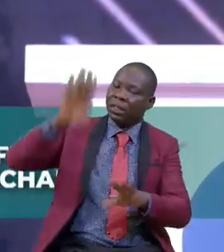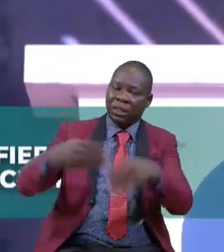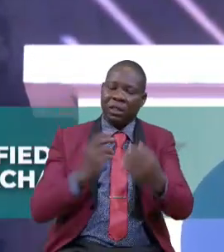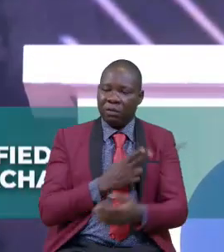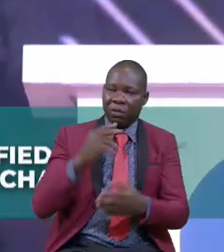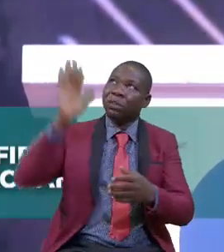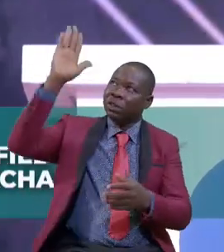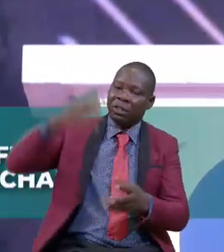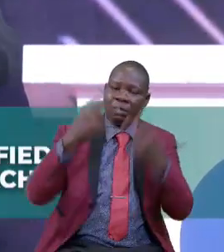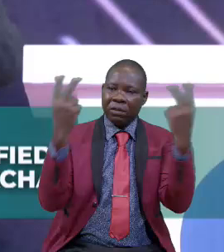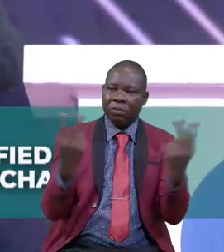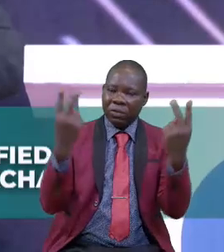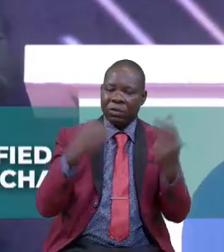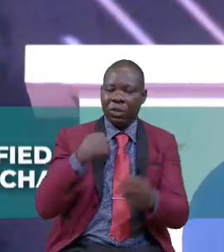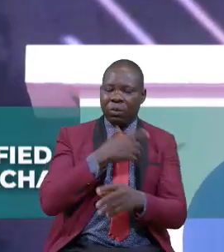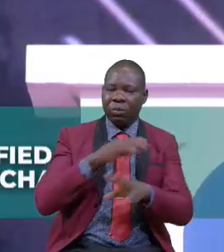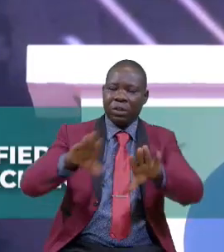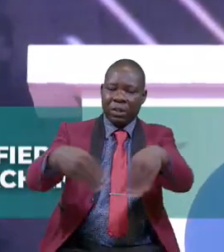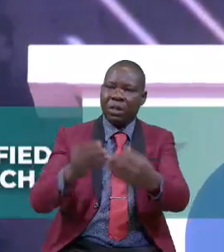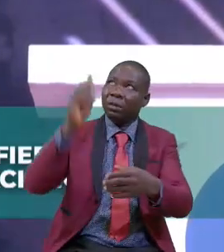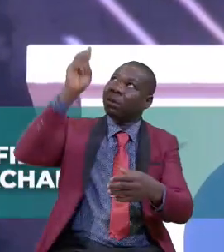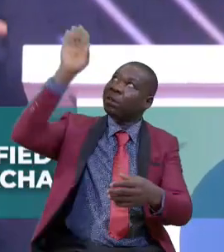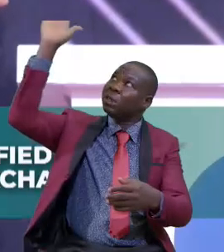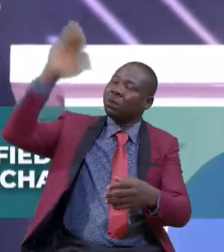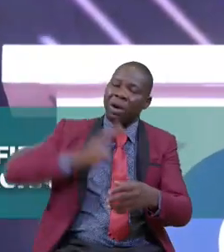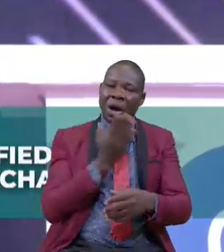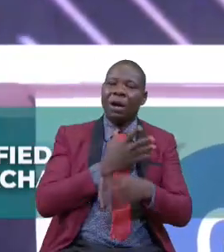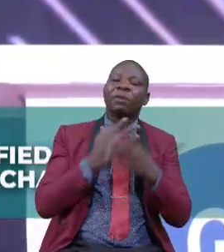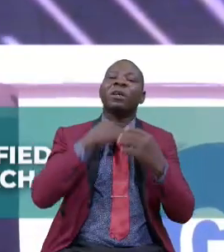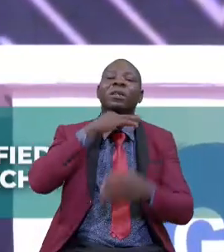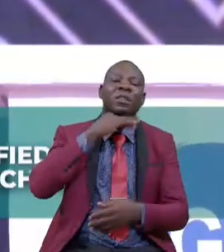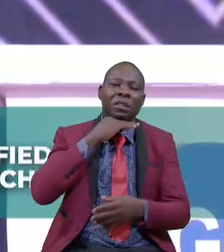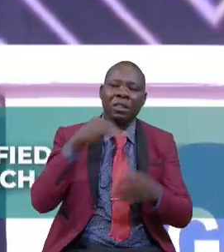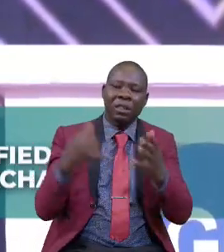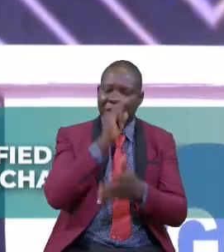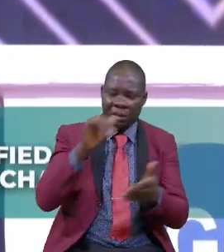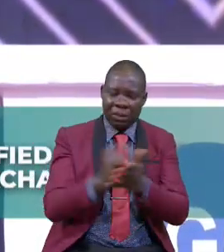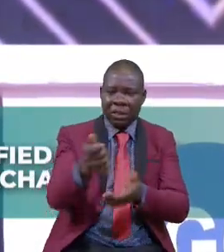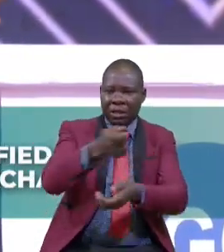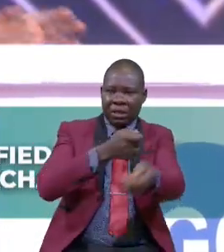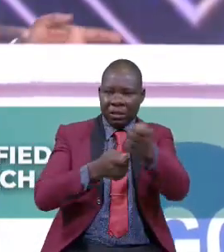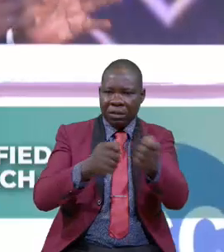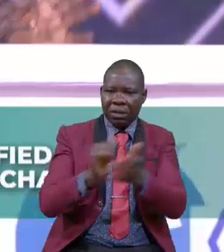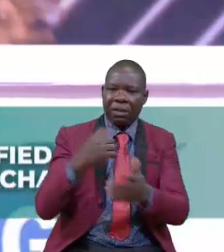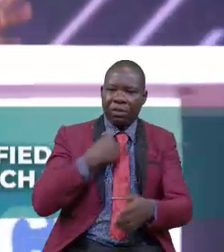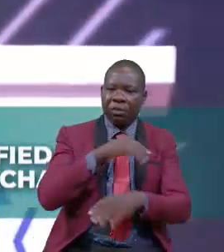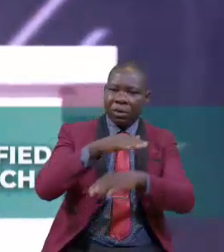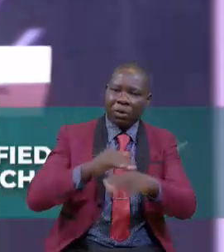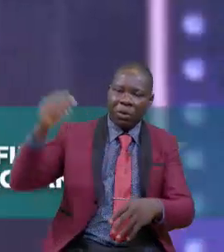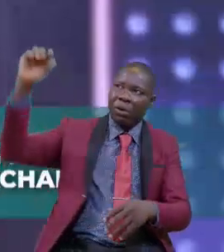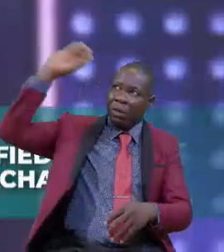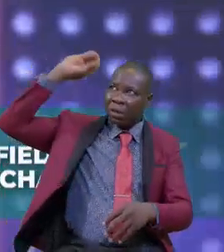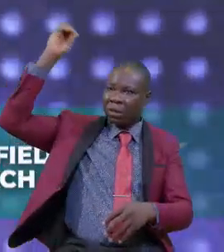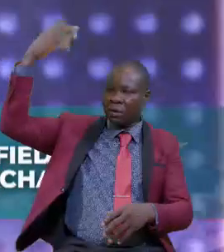that exchange that we call grace. Godliness received after